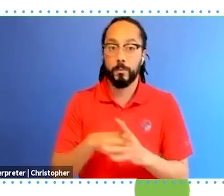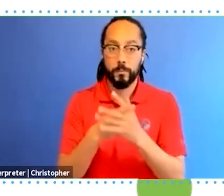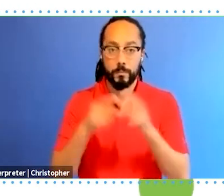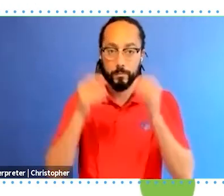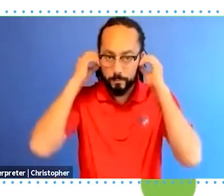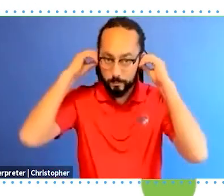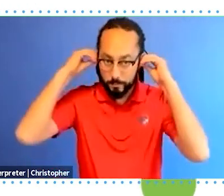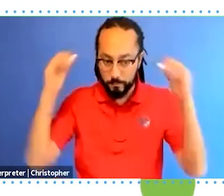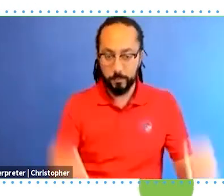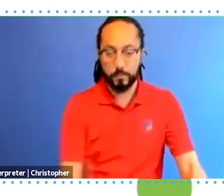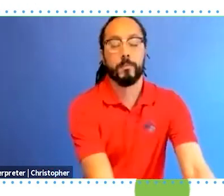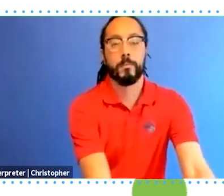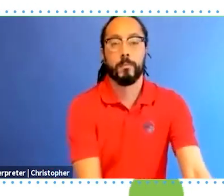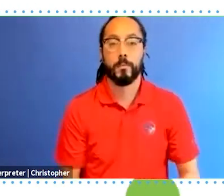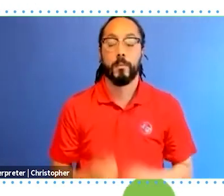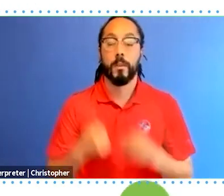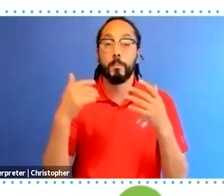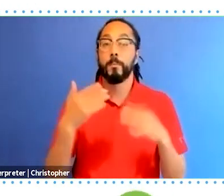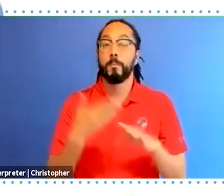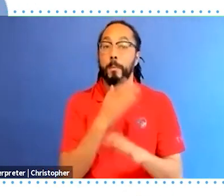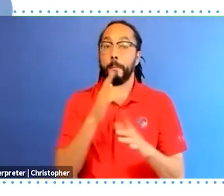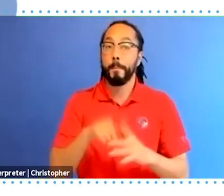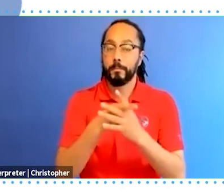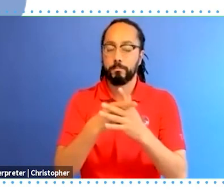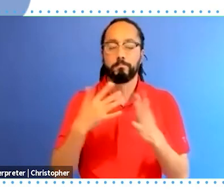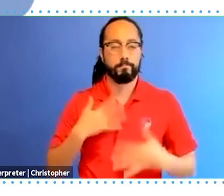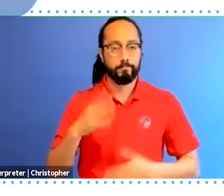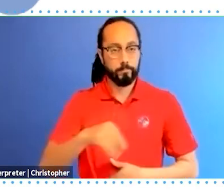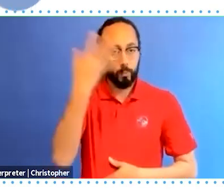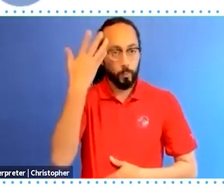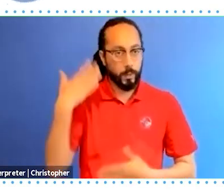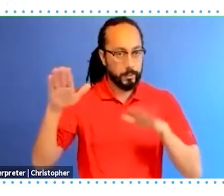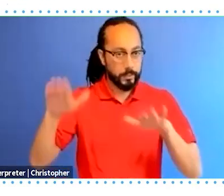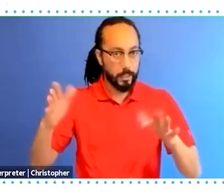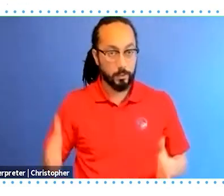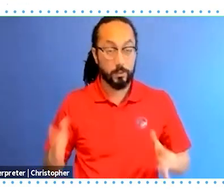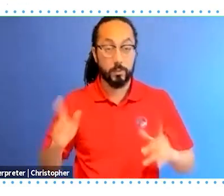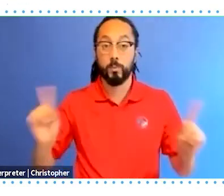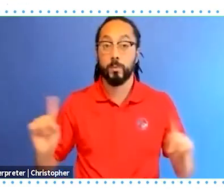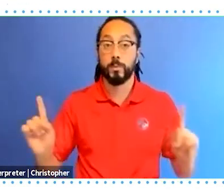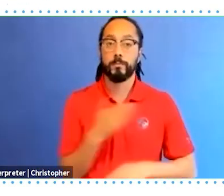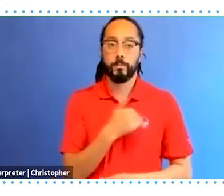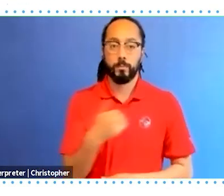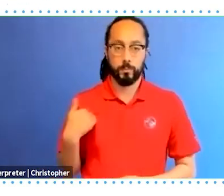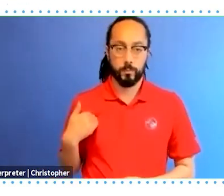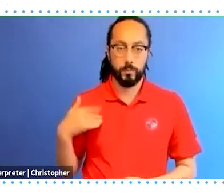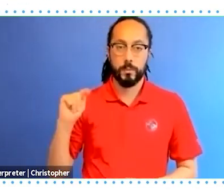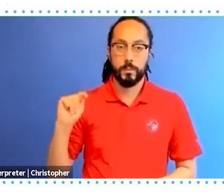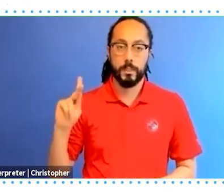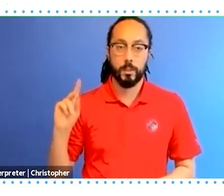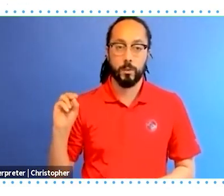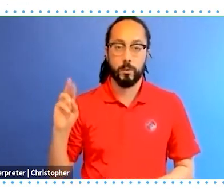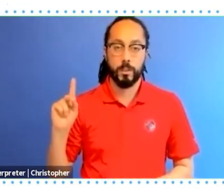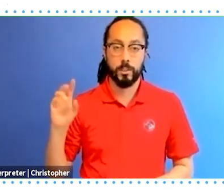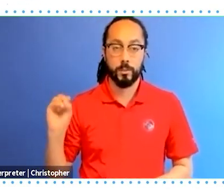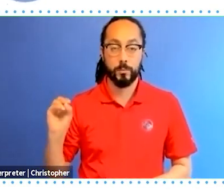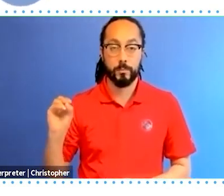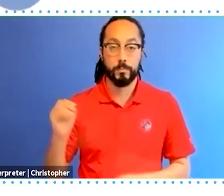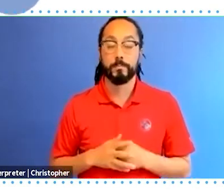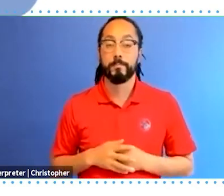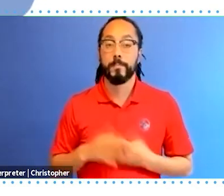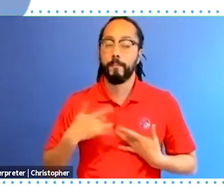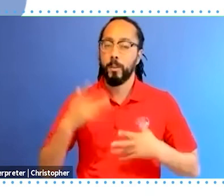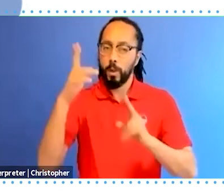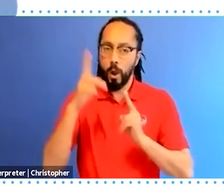a moment to acknowledge that I'm a white settler speaking to you from Takaranto. I have the honor to be a guest on the traditional lands